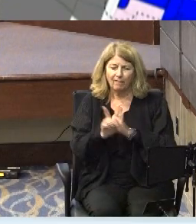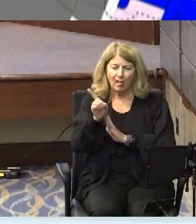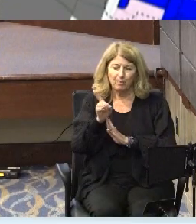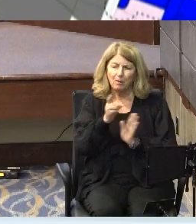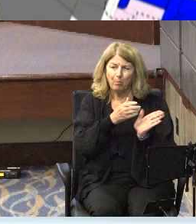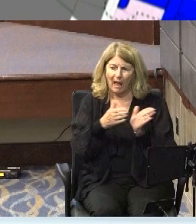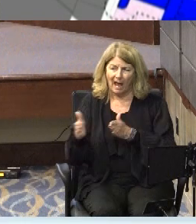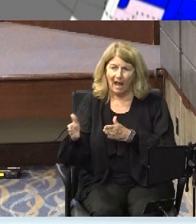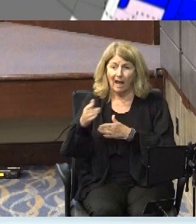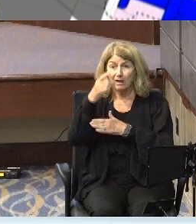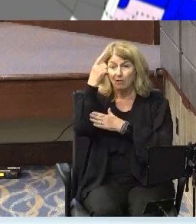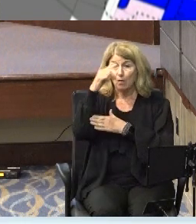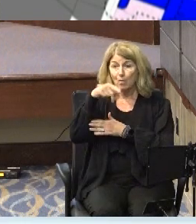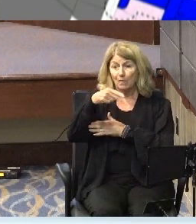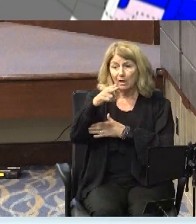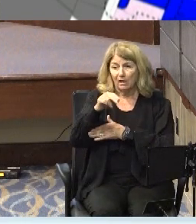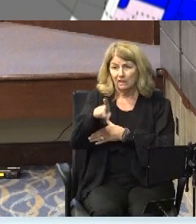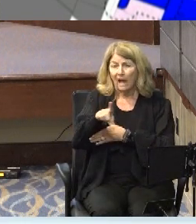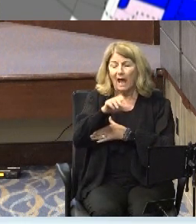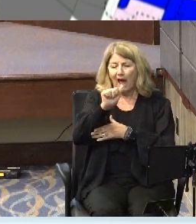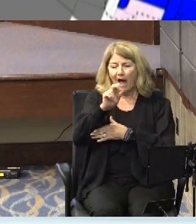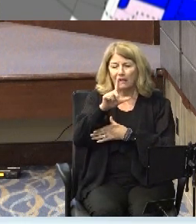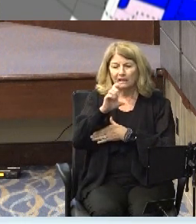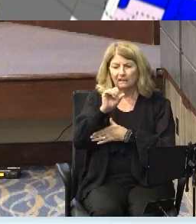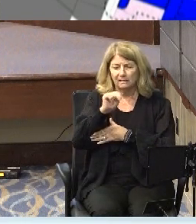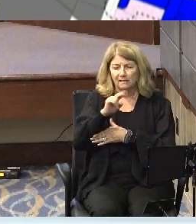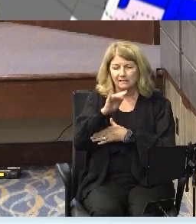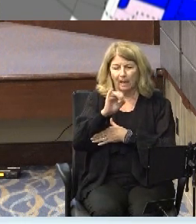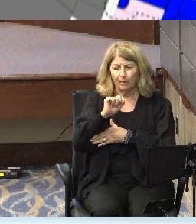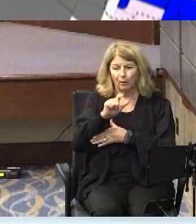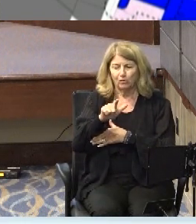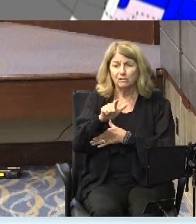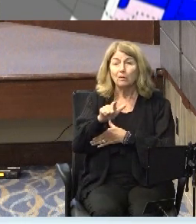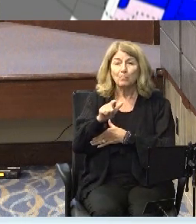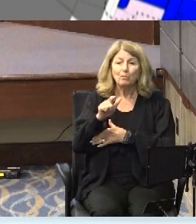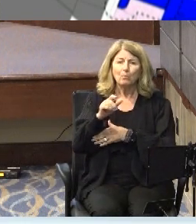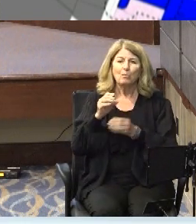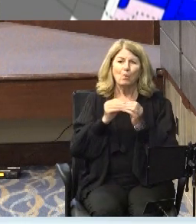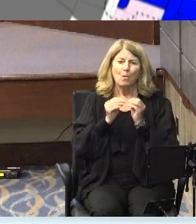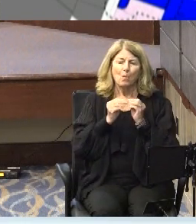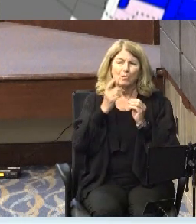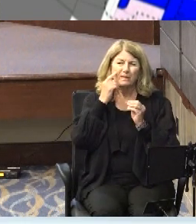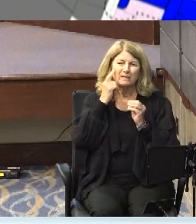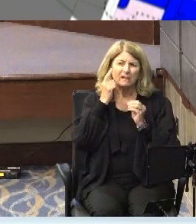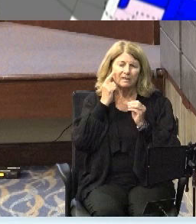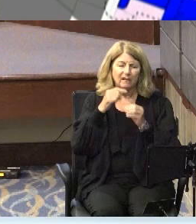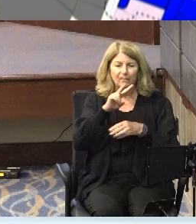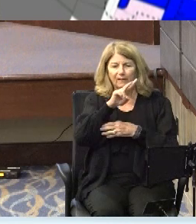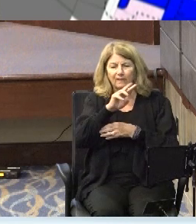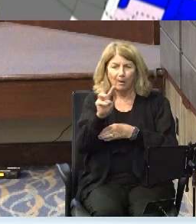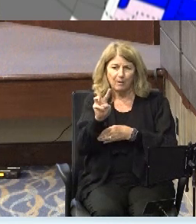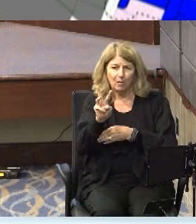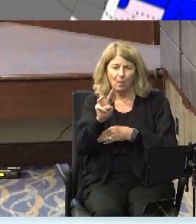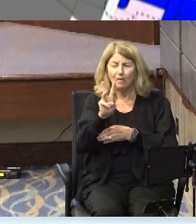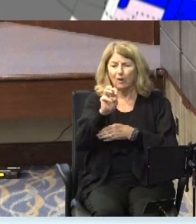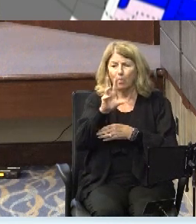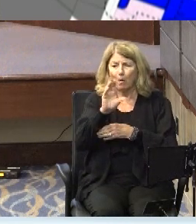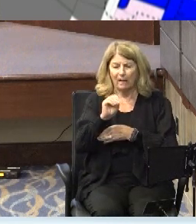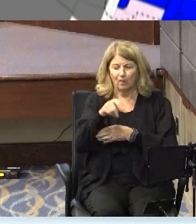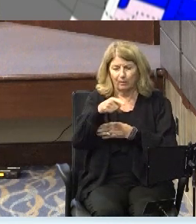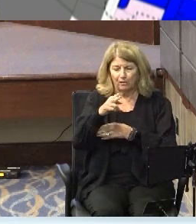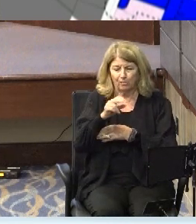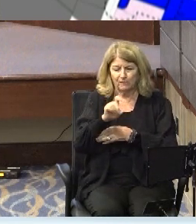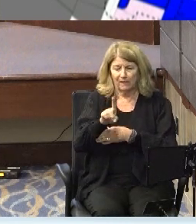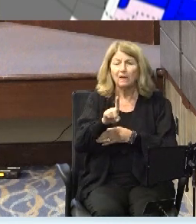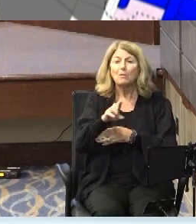plan for a PUD known as Allen Samuels PUD, or more recently referred to as the Volkswagen of Waco PUD, on property